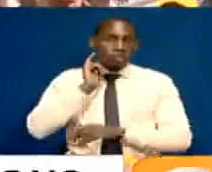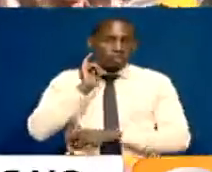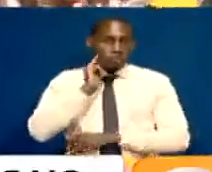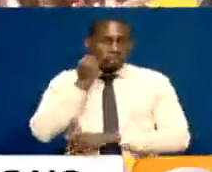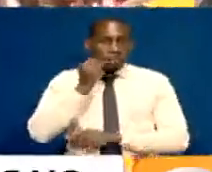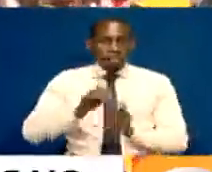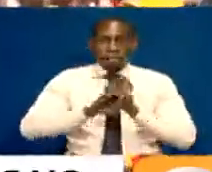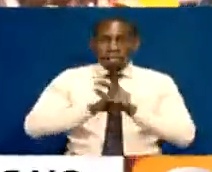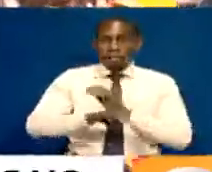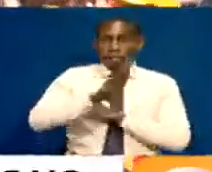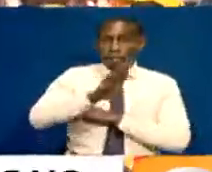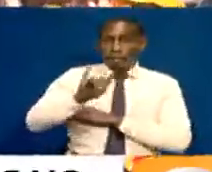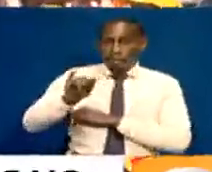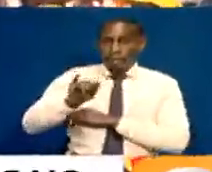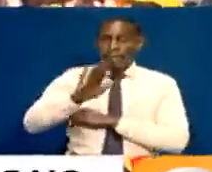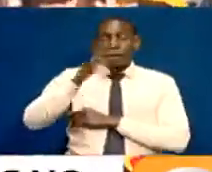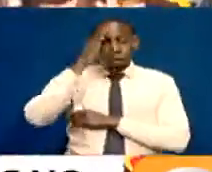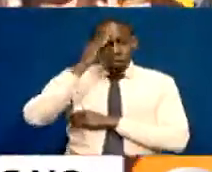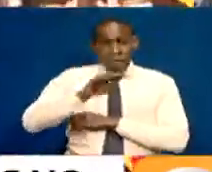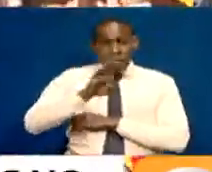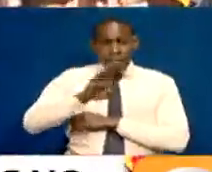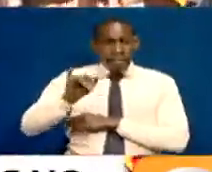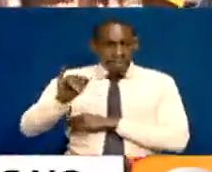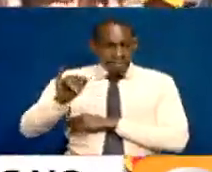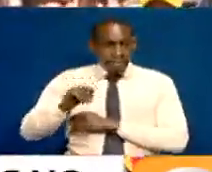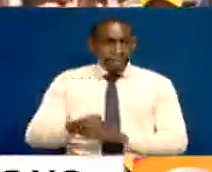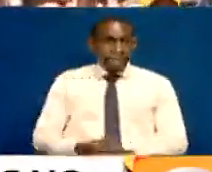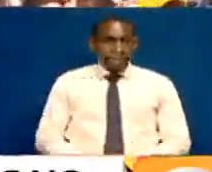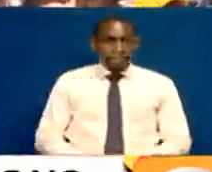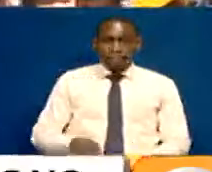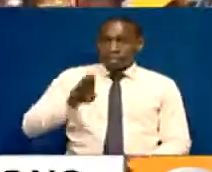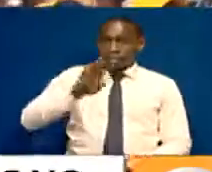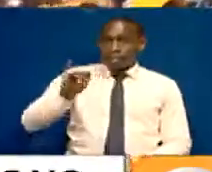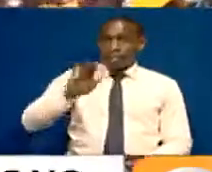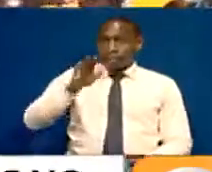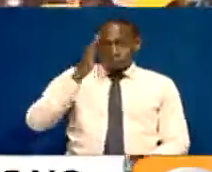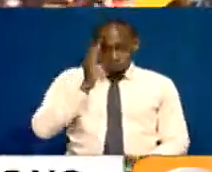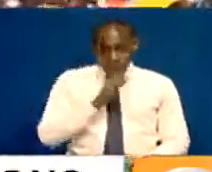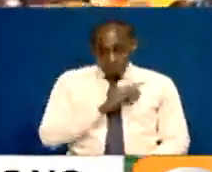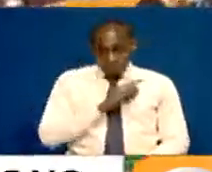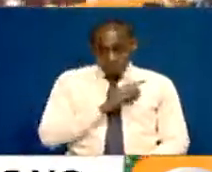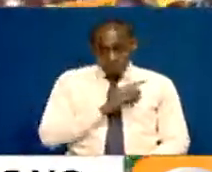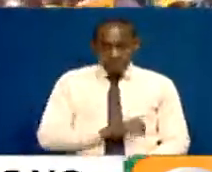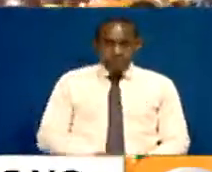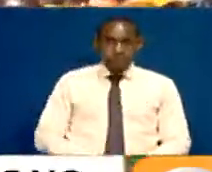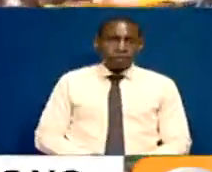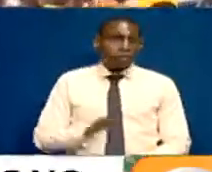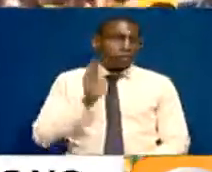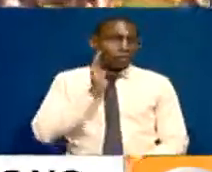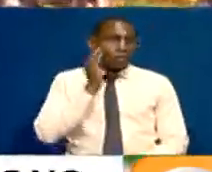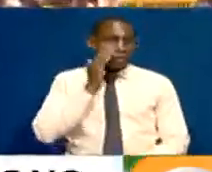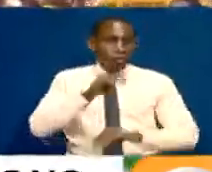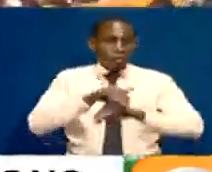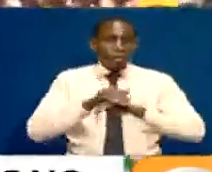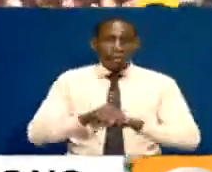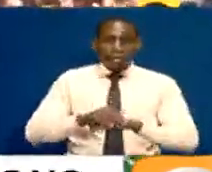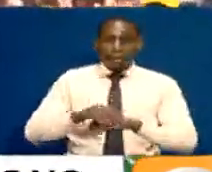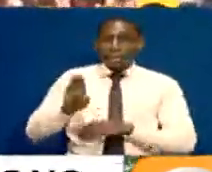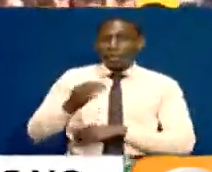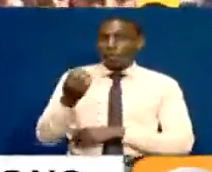hile BBI. Si mnajua BBI? Si BBI mnajua? Isiolo inapata bilioni